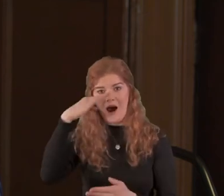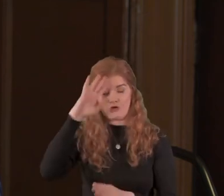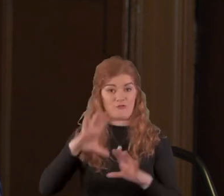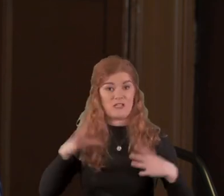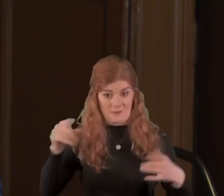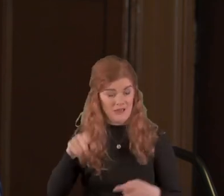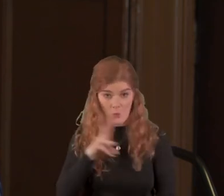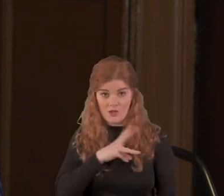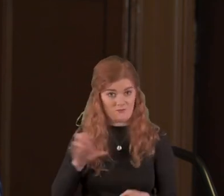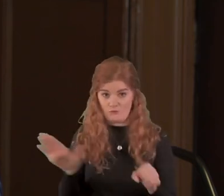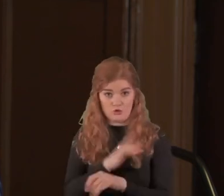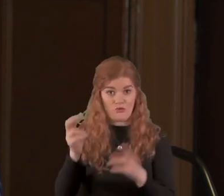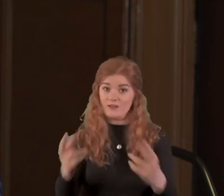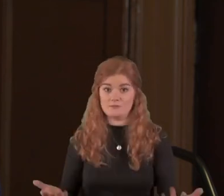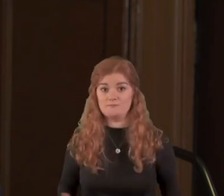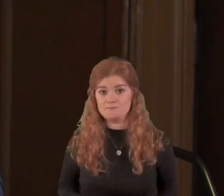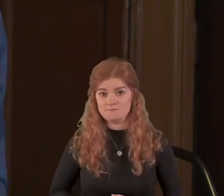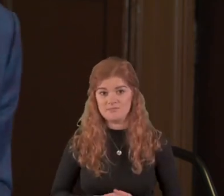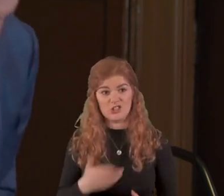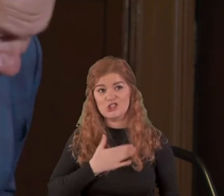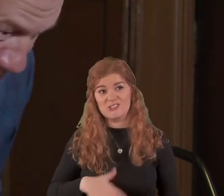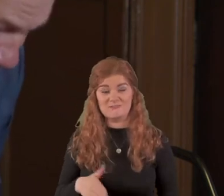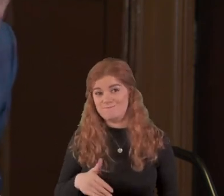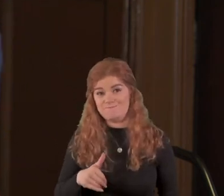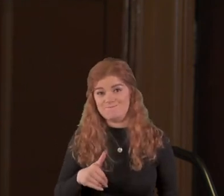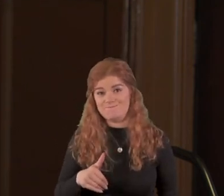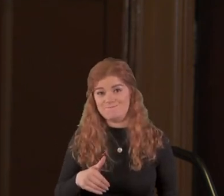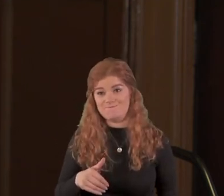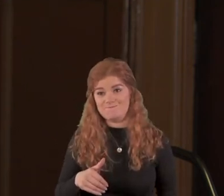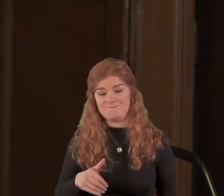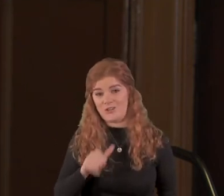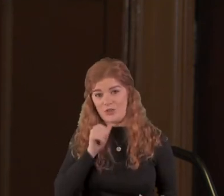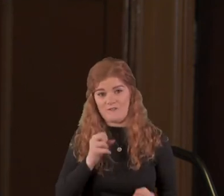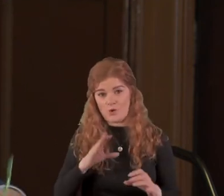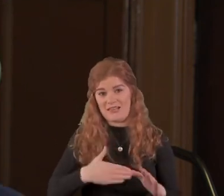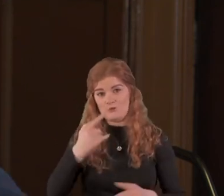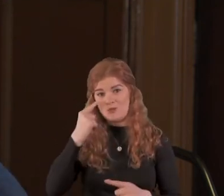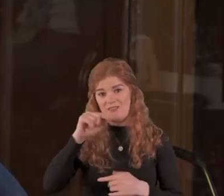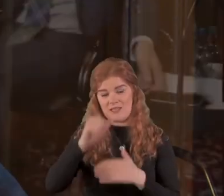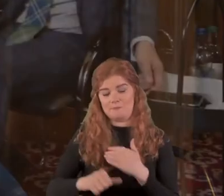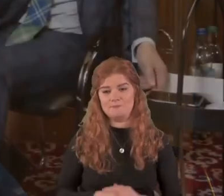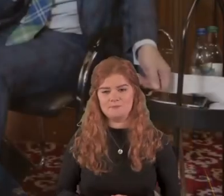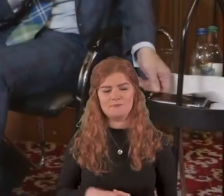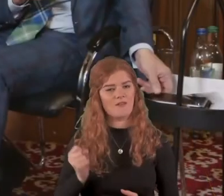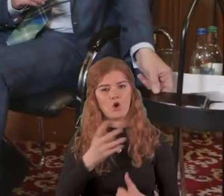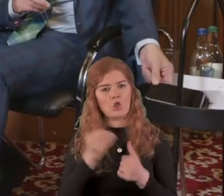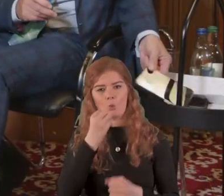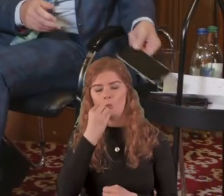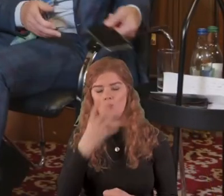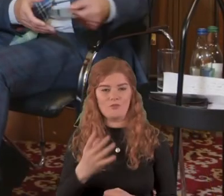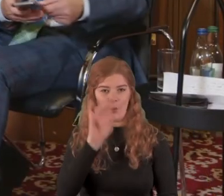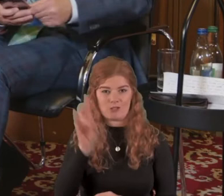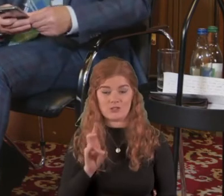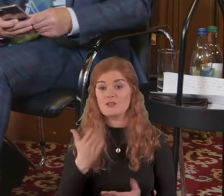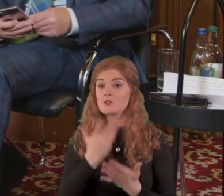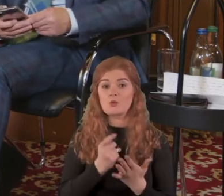was absolutely right. He just didn't, of course, live to see it. I have another wonderful question here for you. At